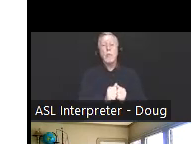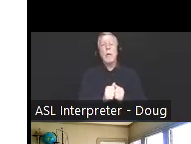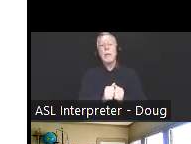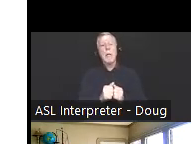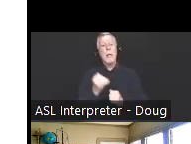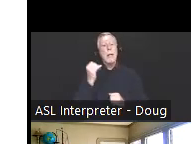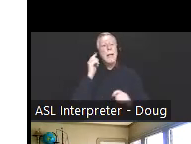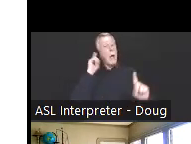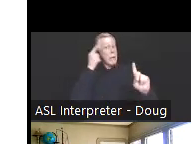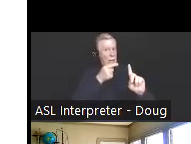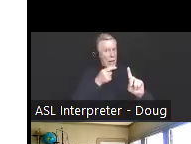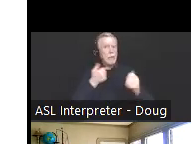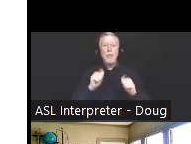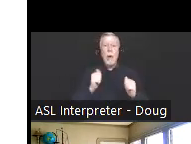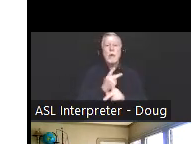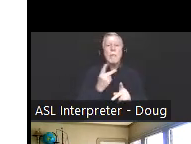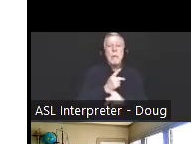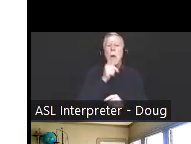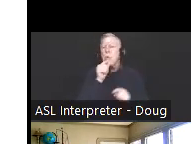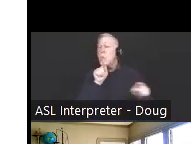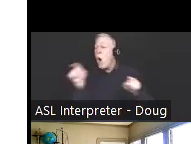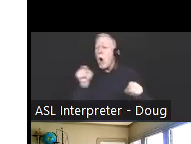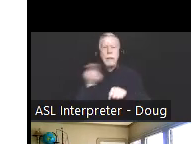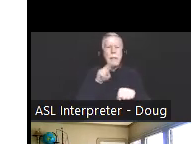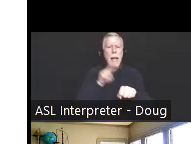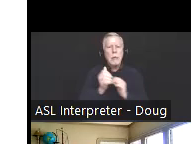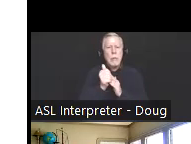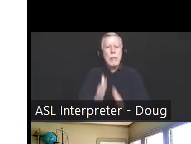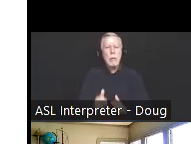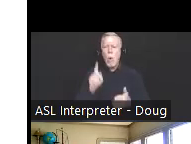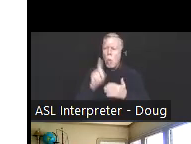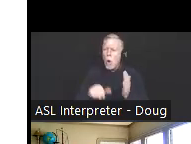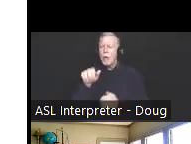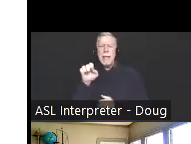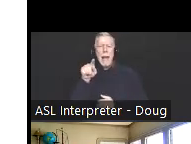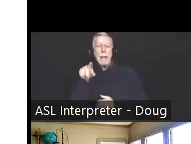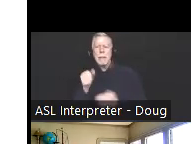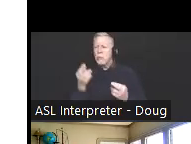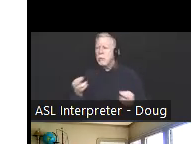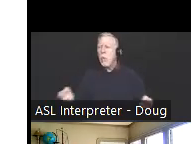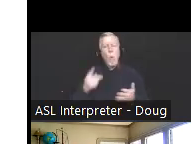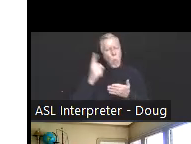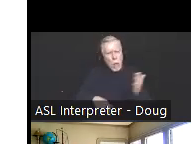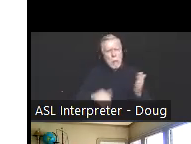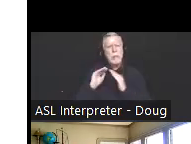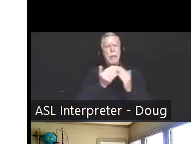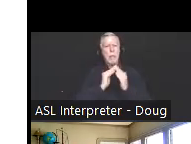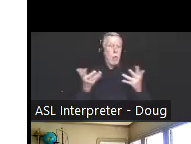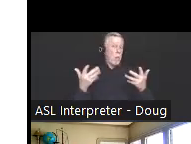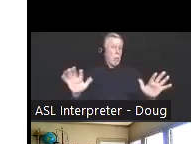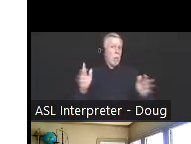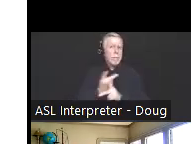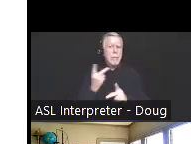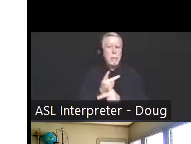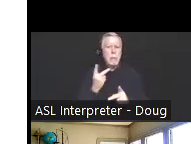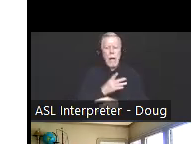figuring out who are the natural leaders, what are the assets and resources, what has the community already figured out and has